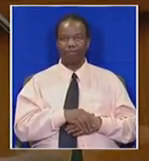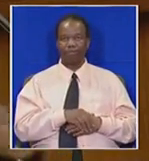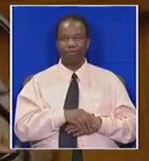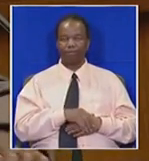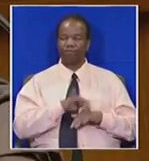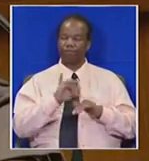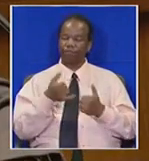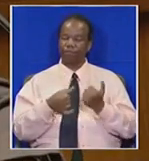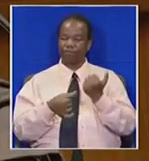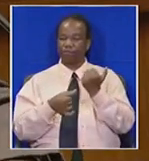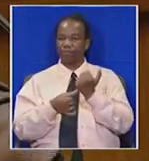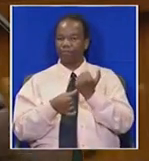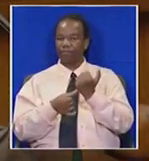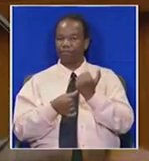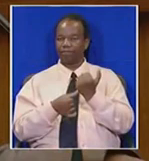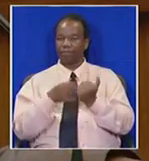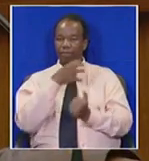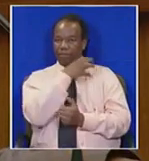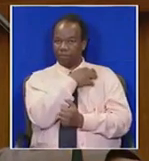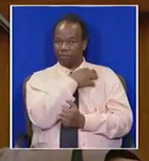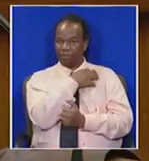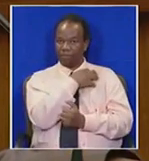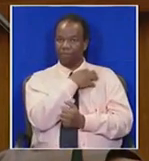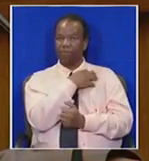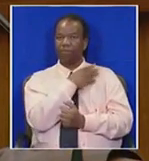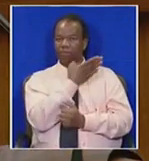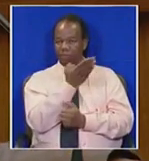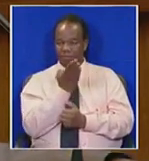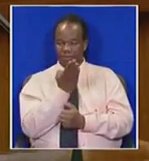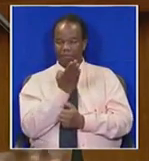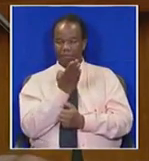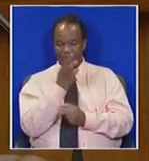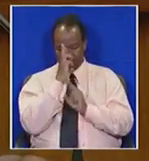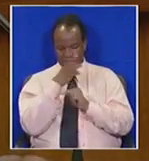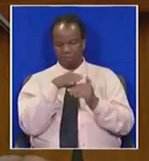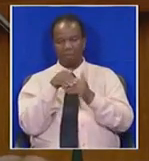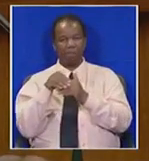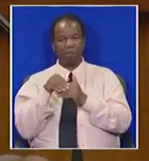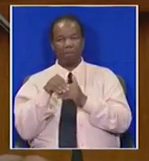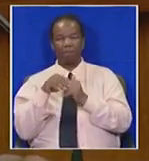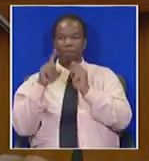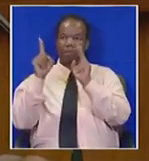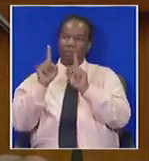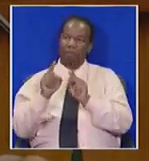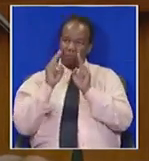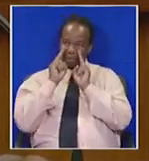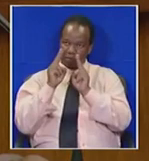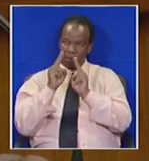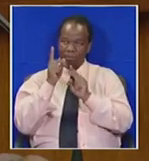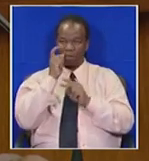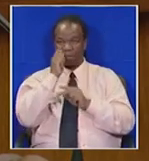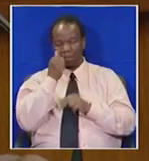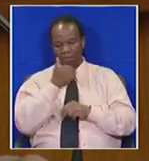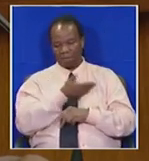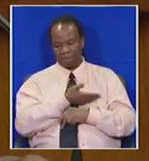Ministers and Deputy Ministers, Honorable Members, distinguished guests, ladies and gentlemen, fellow